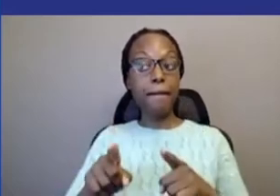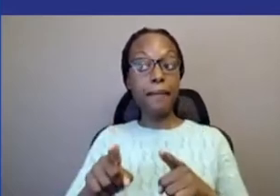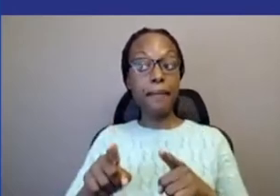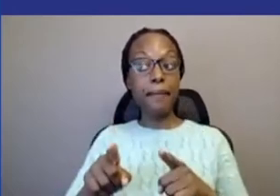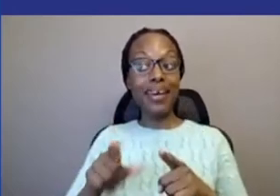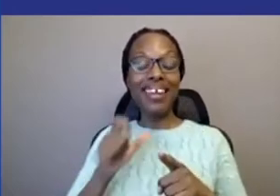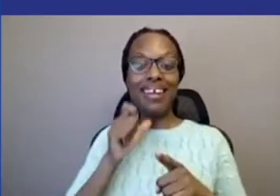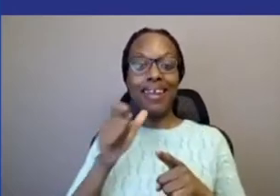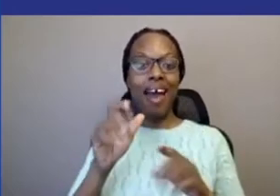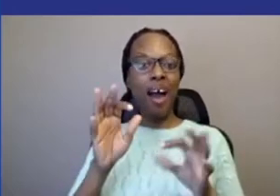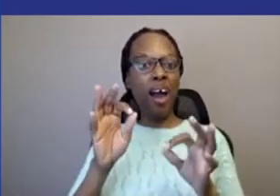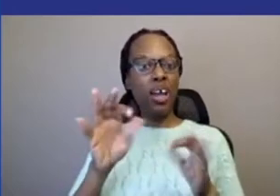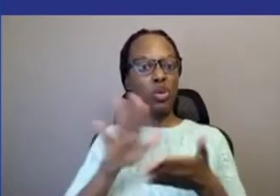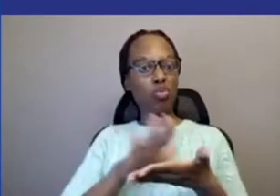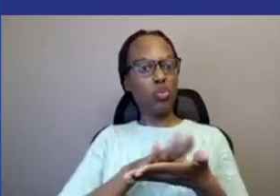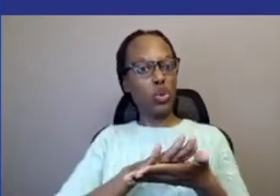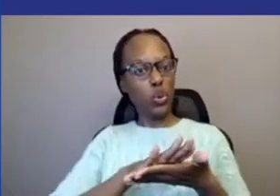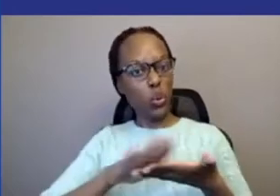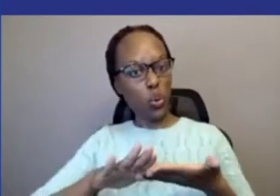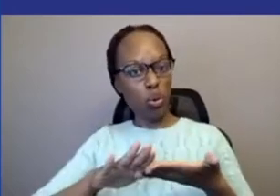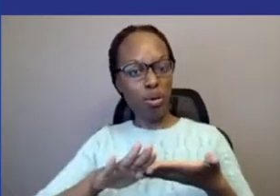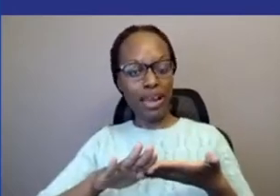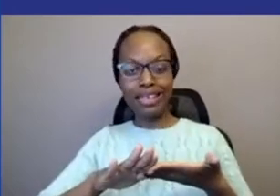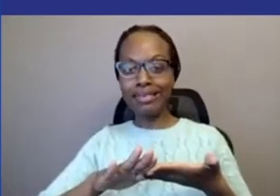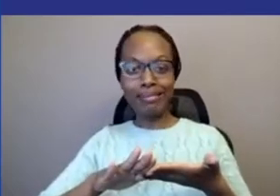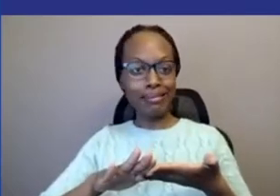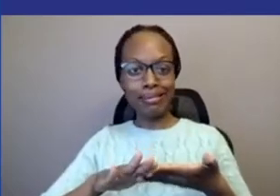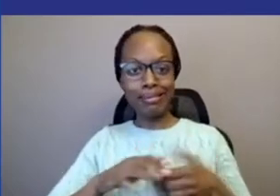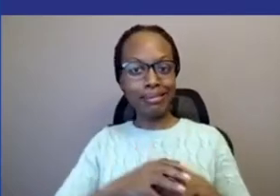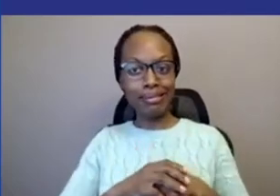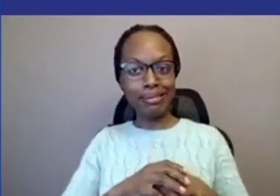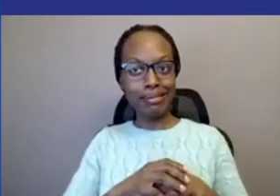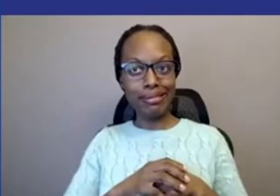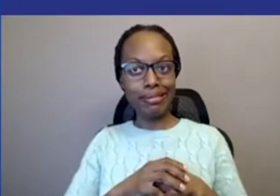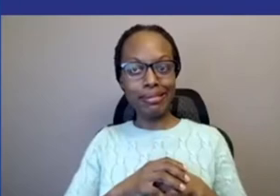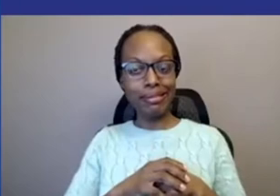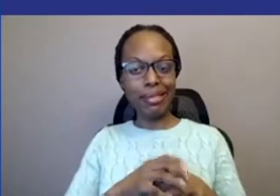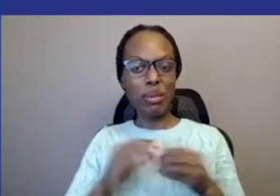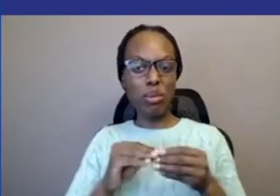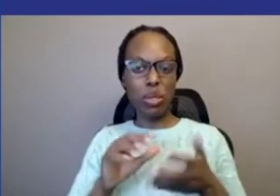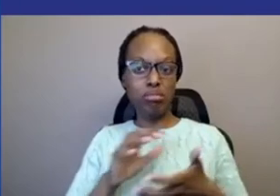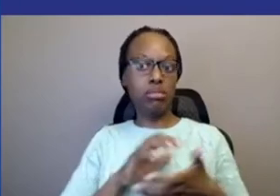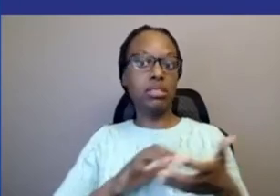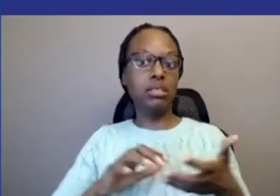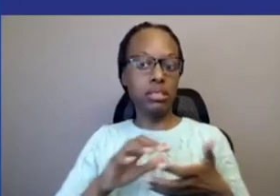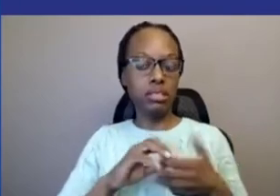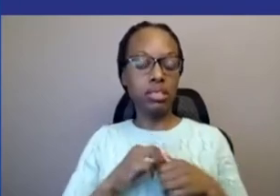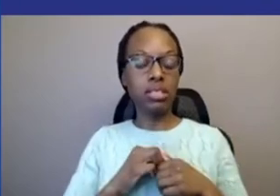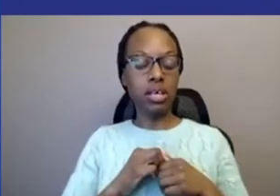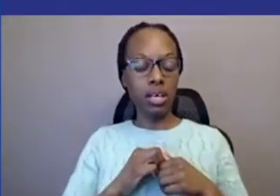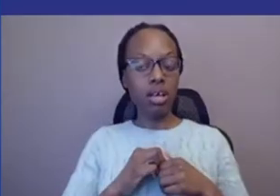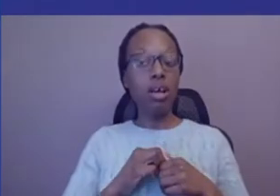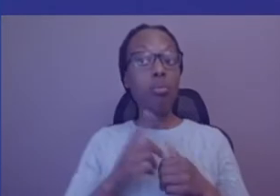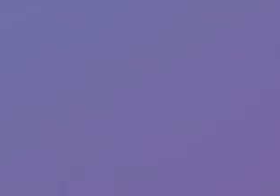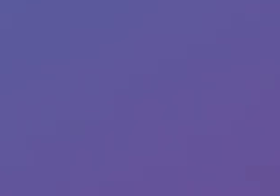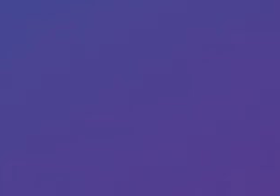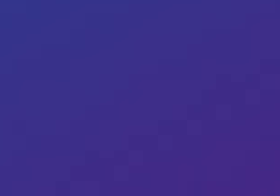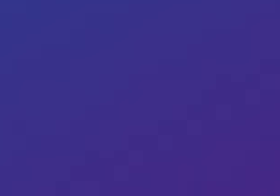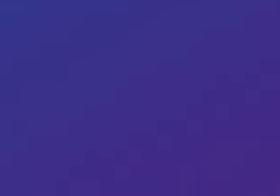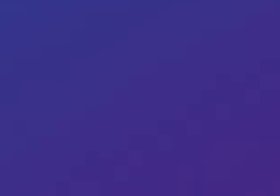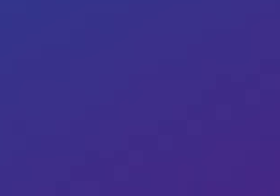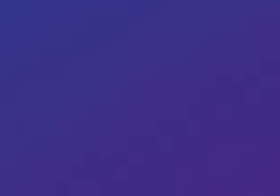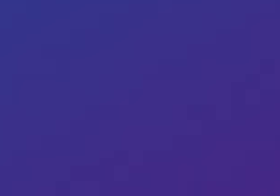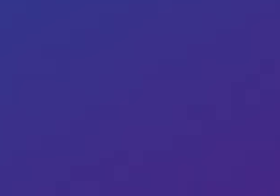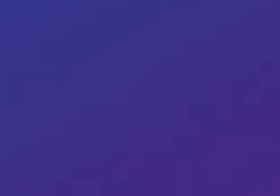pure, and they've been all learning experiences, and they've also taken me